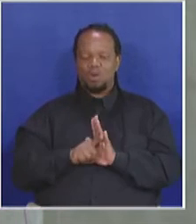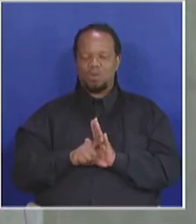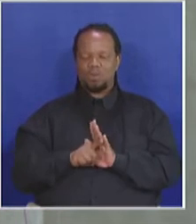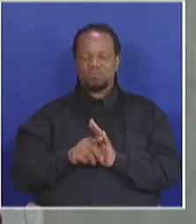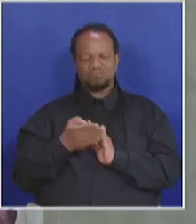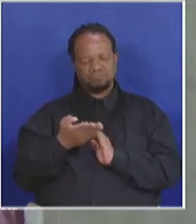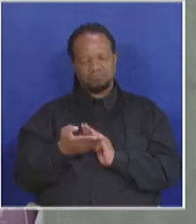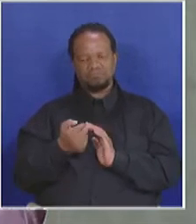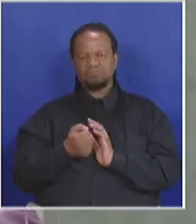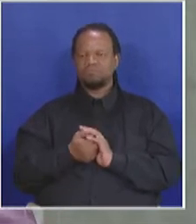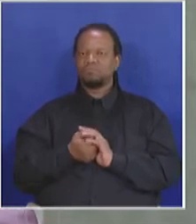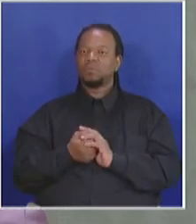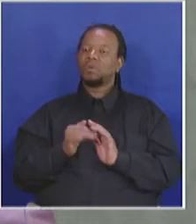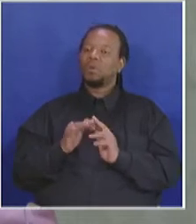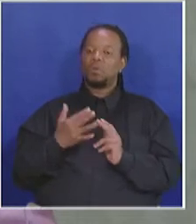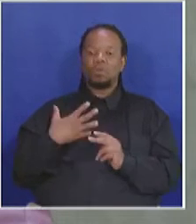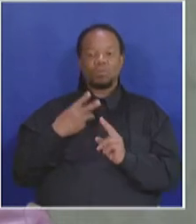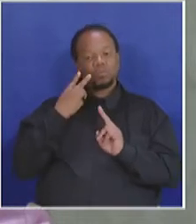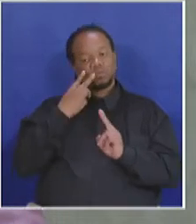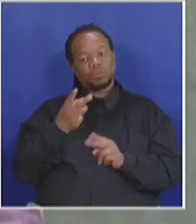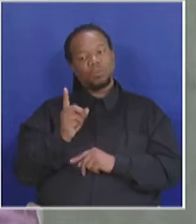there observed the following: